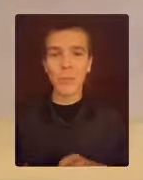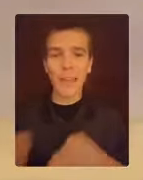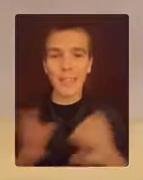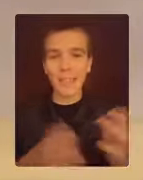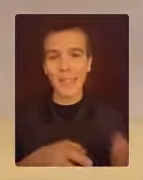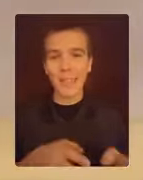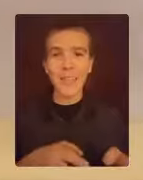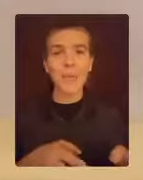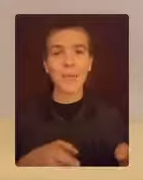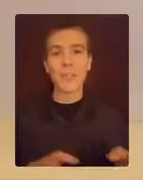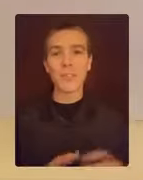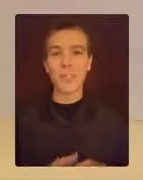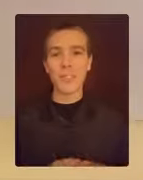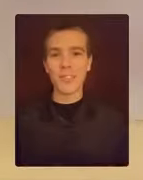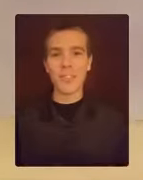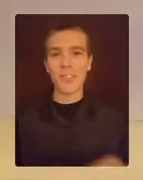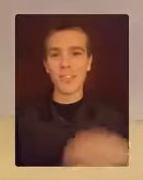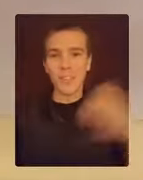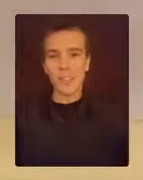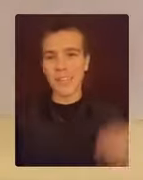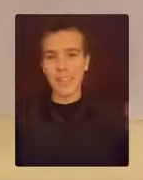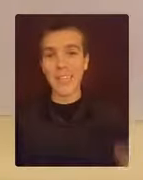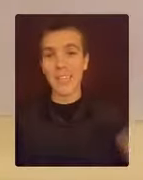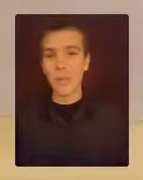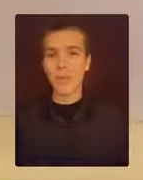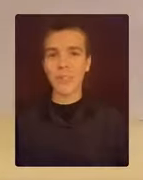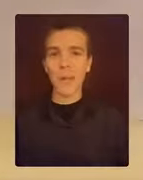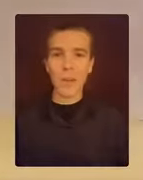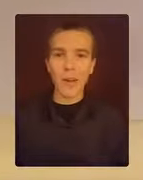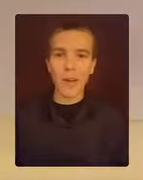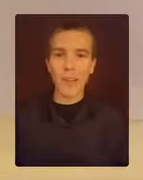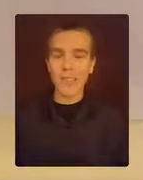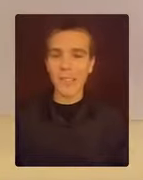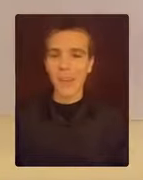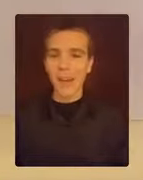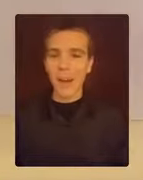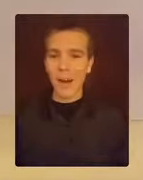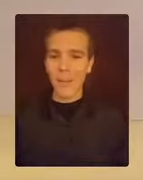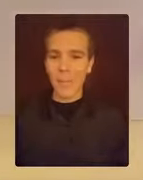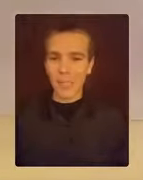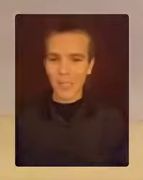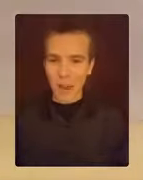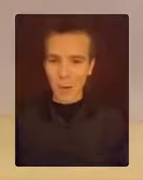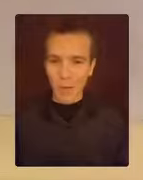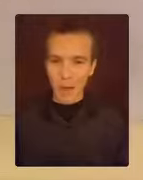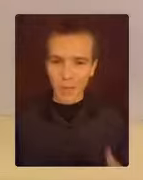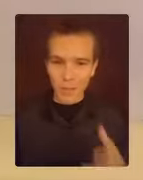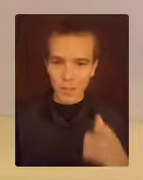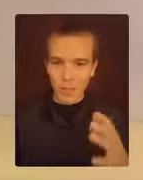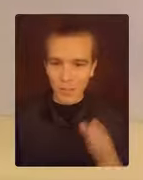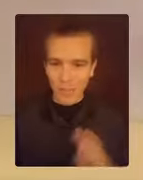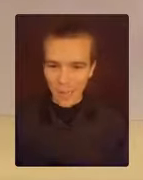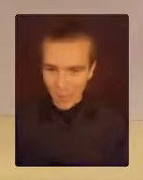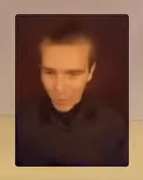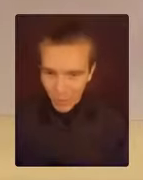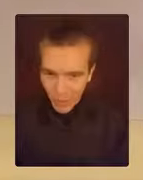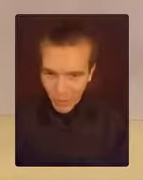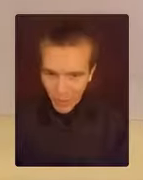do Calendly, which is, it's an easier way to set up podcasts. Let's see. I remember having a dream